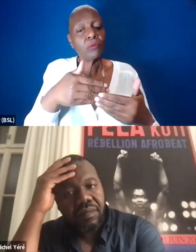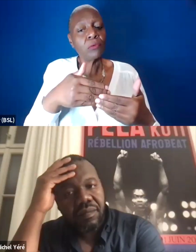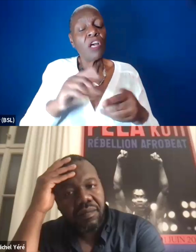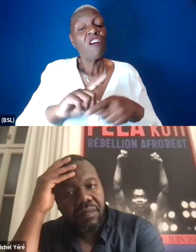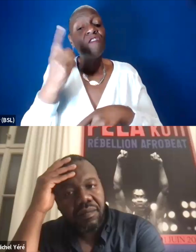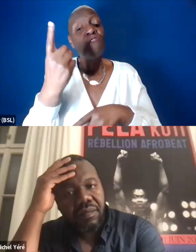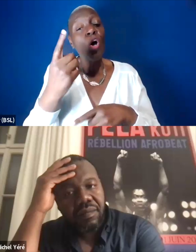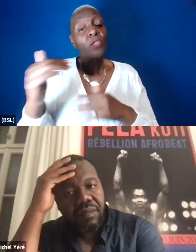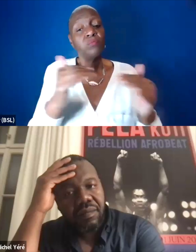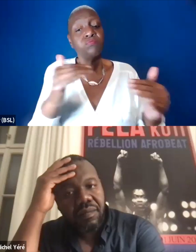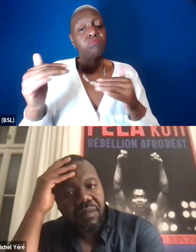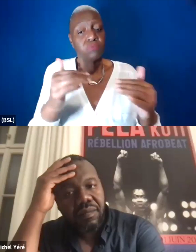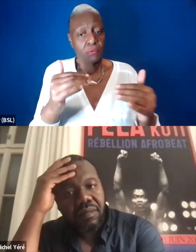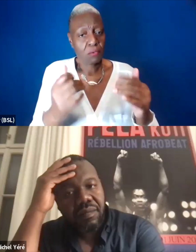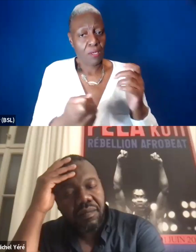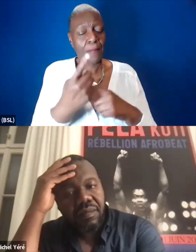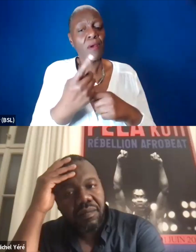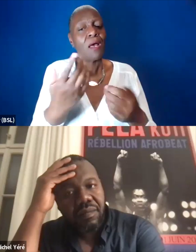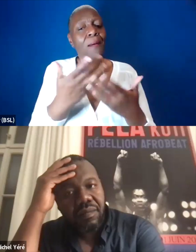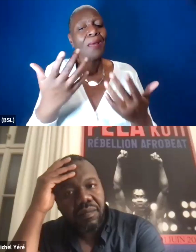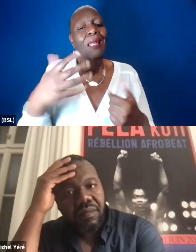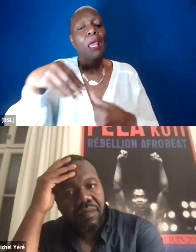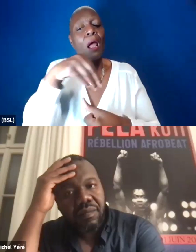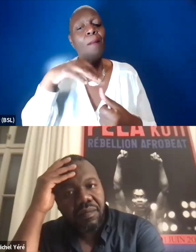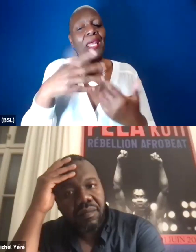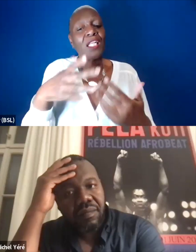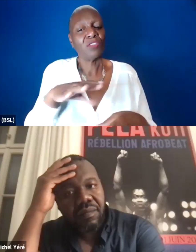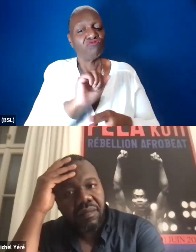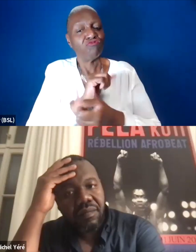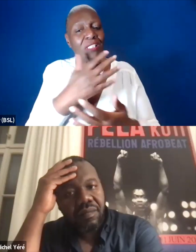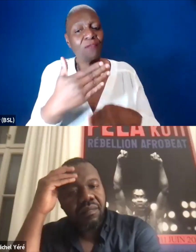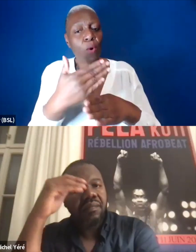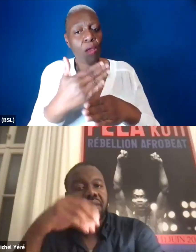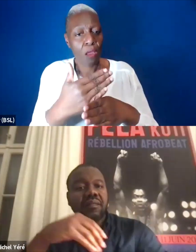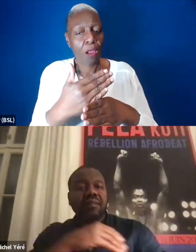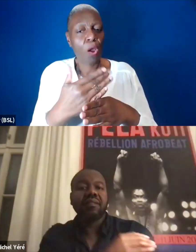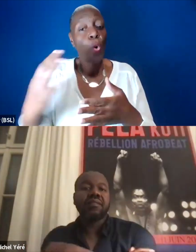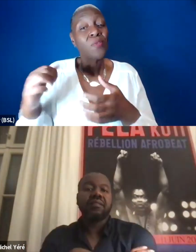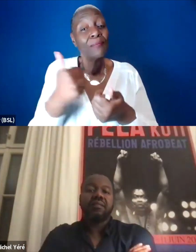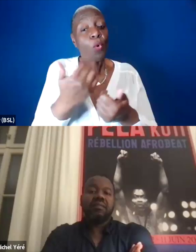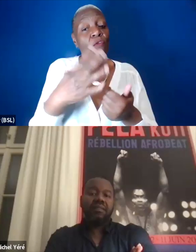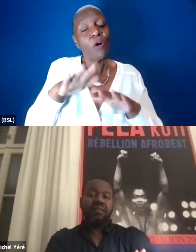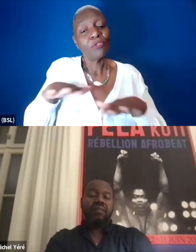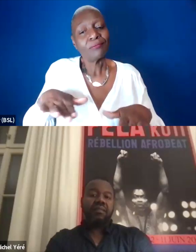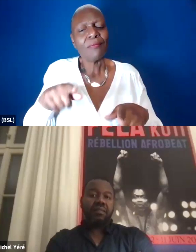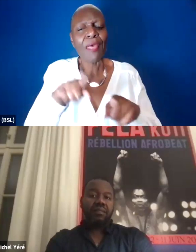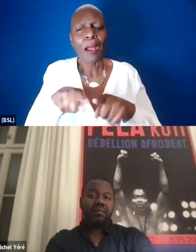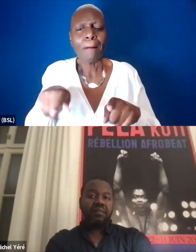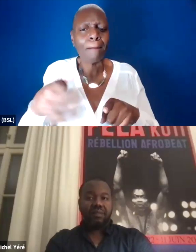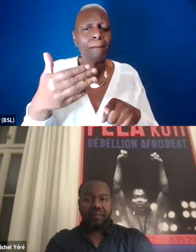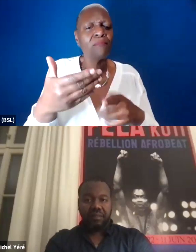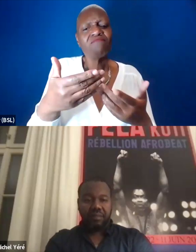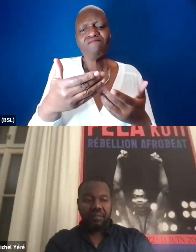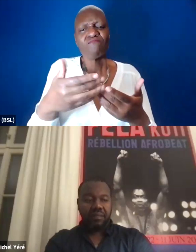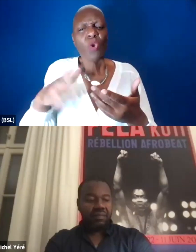War, many Armenian relief workers, with the support of the British, come through and they collect a lot of